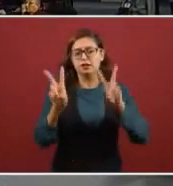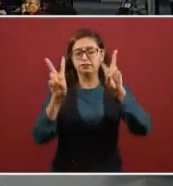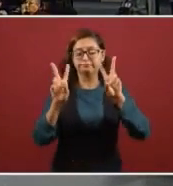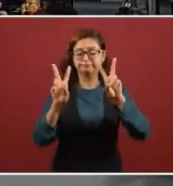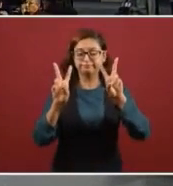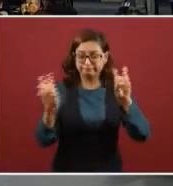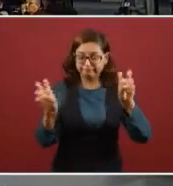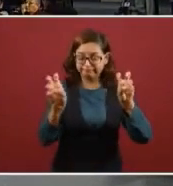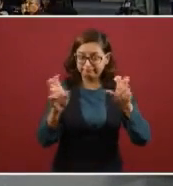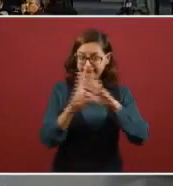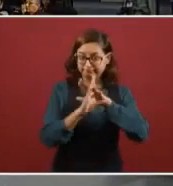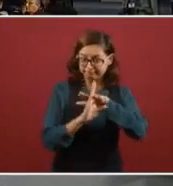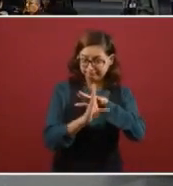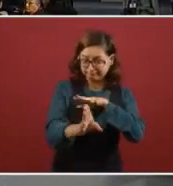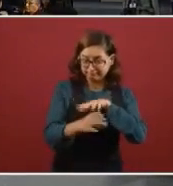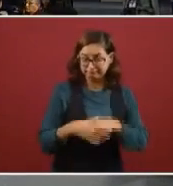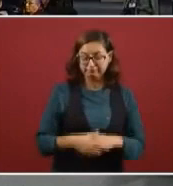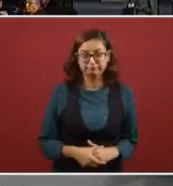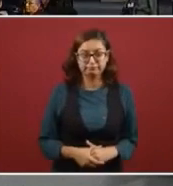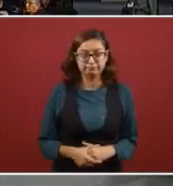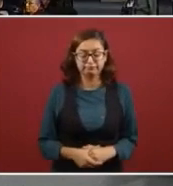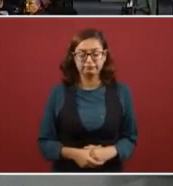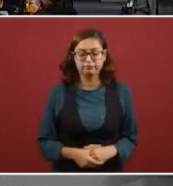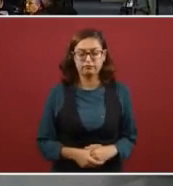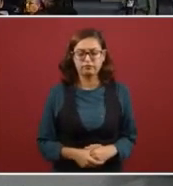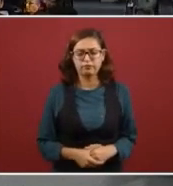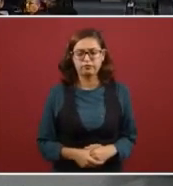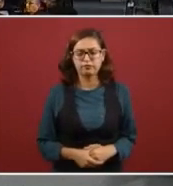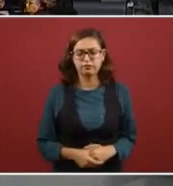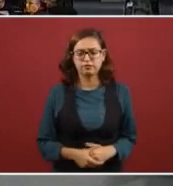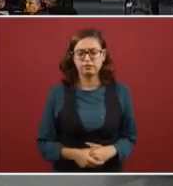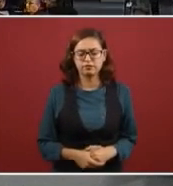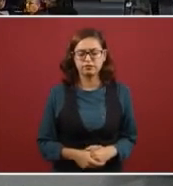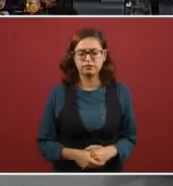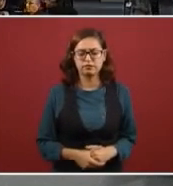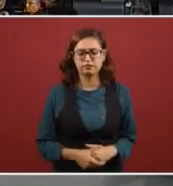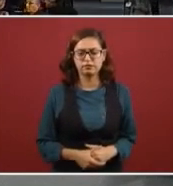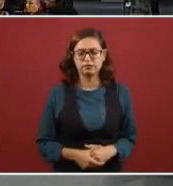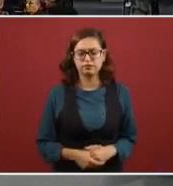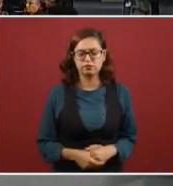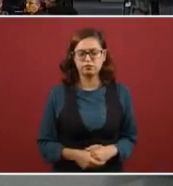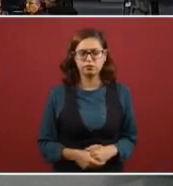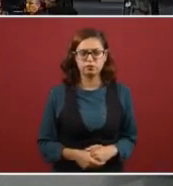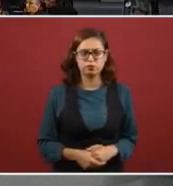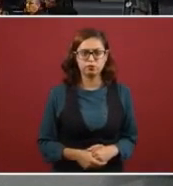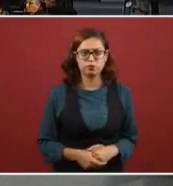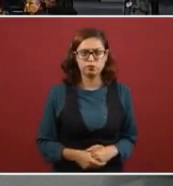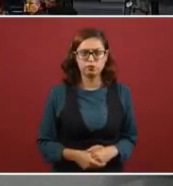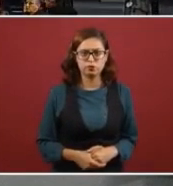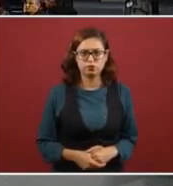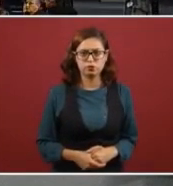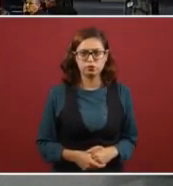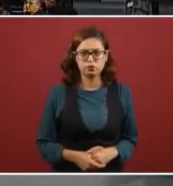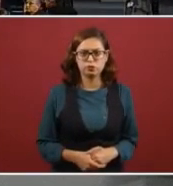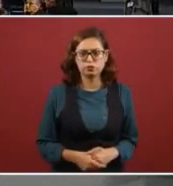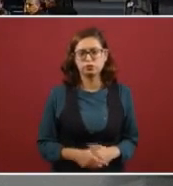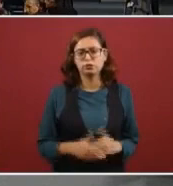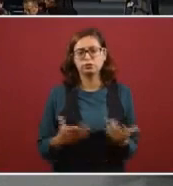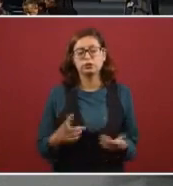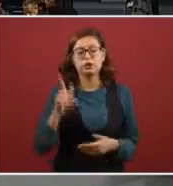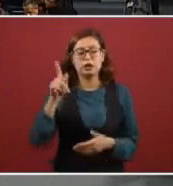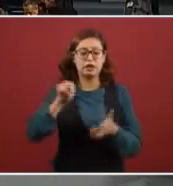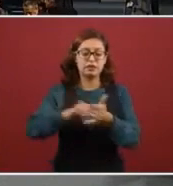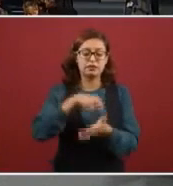Regarding the migratory matter, you've said in several times that you want